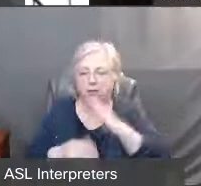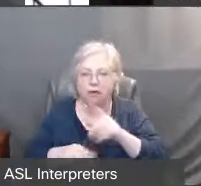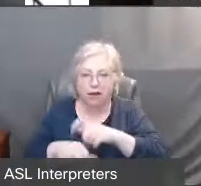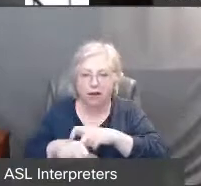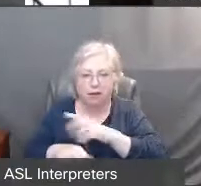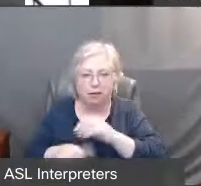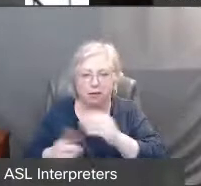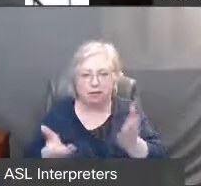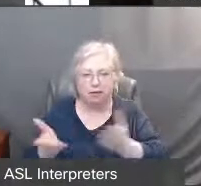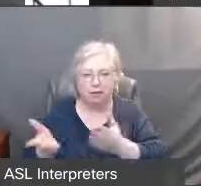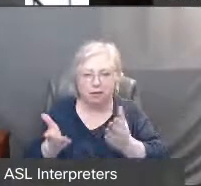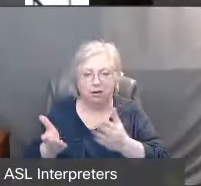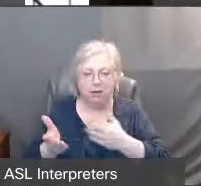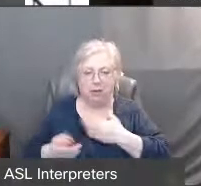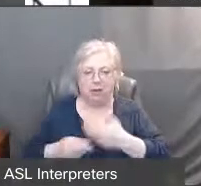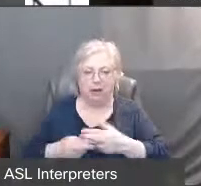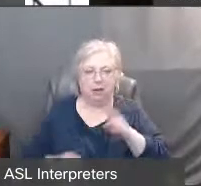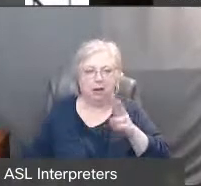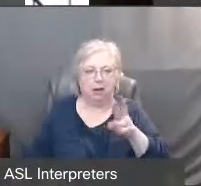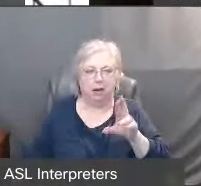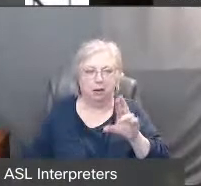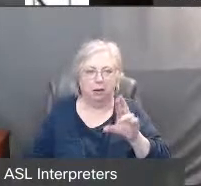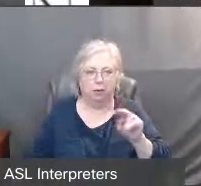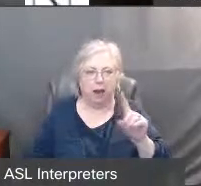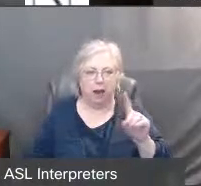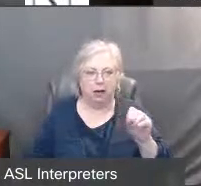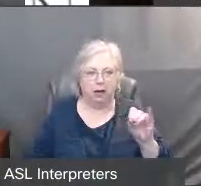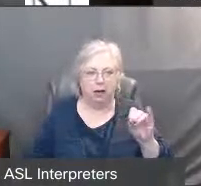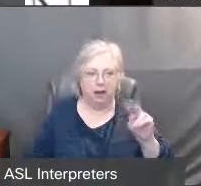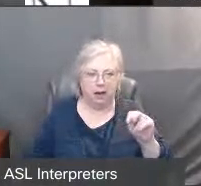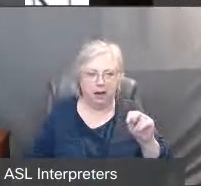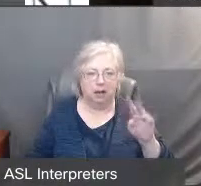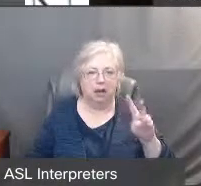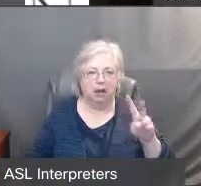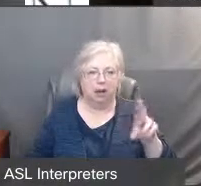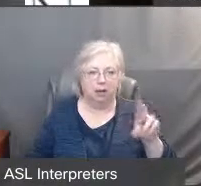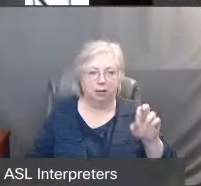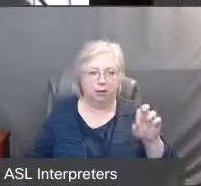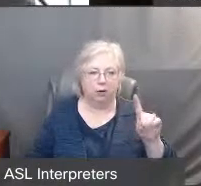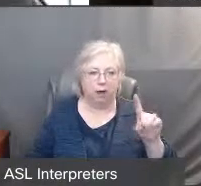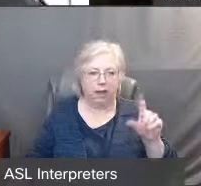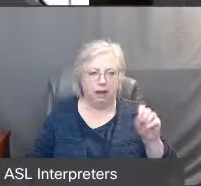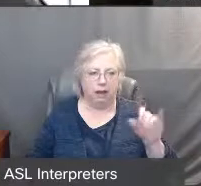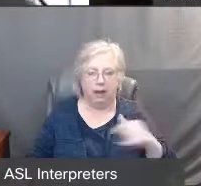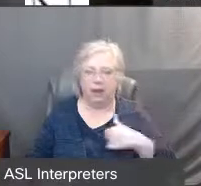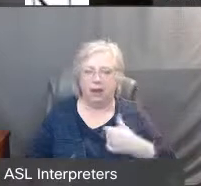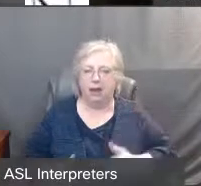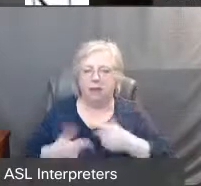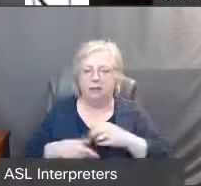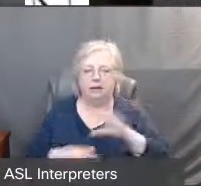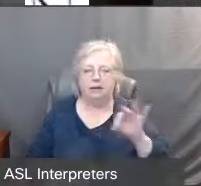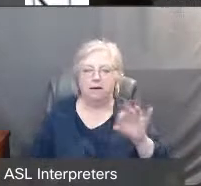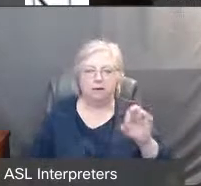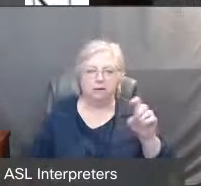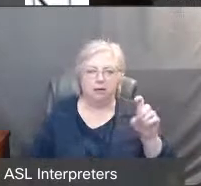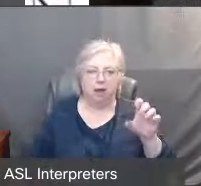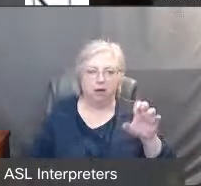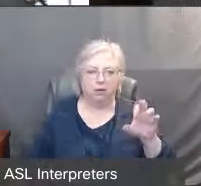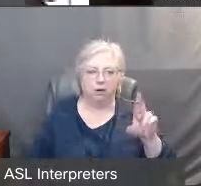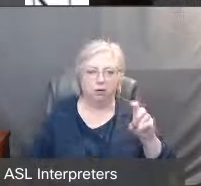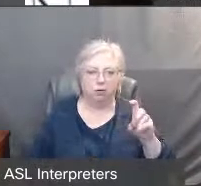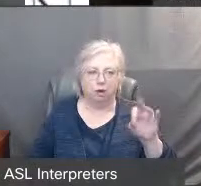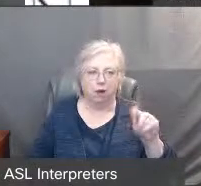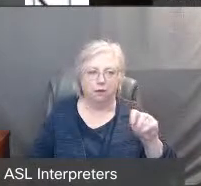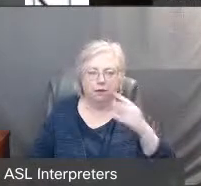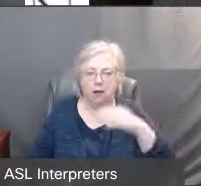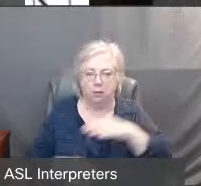service. My name is Brandon Bradley. I live in the Foxcroft neighborhood. With me